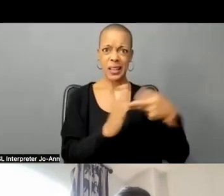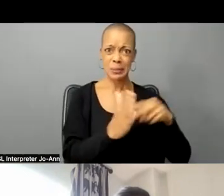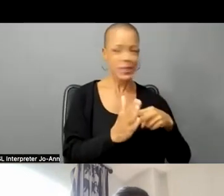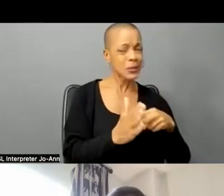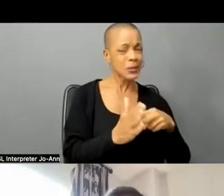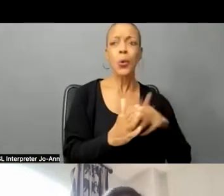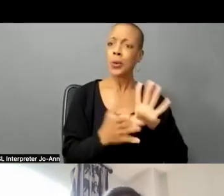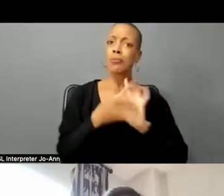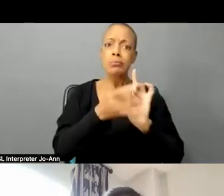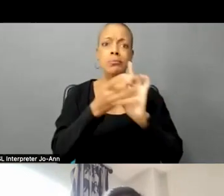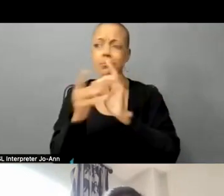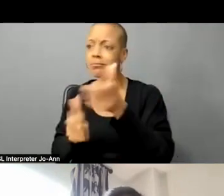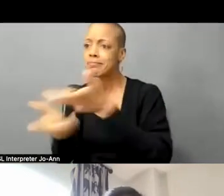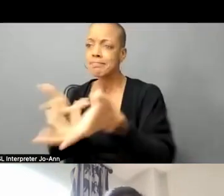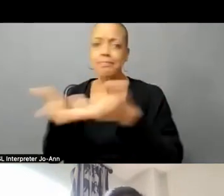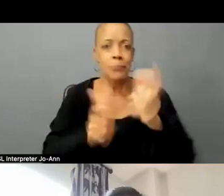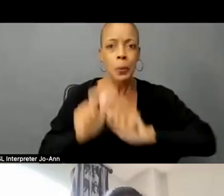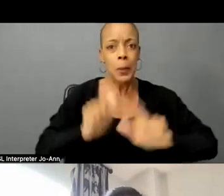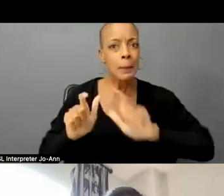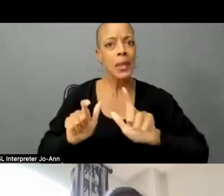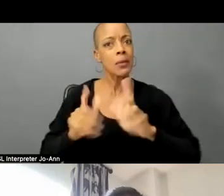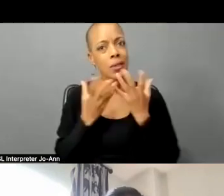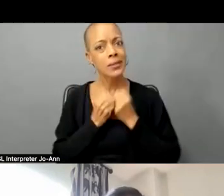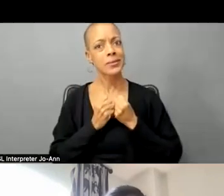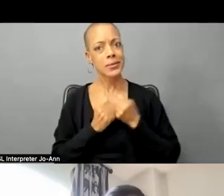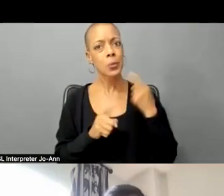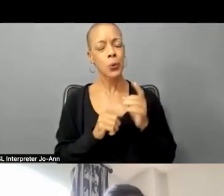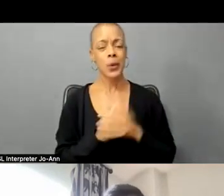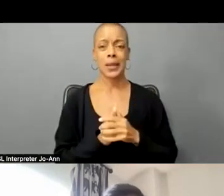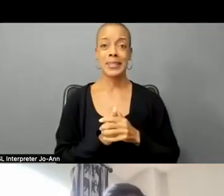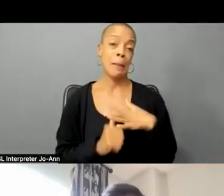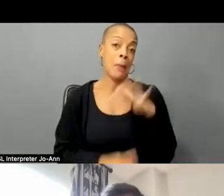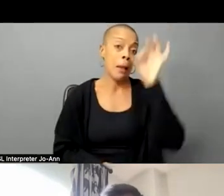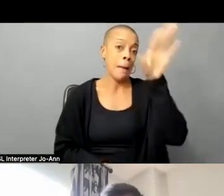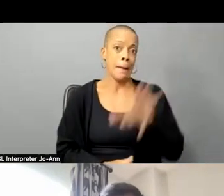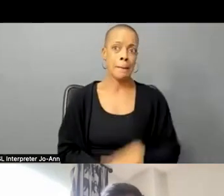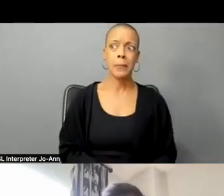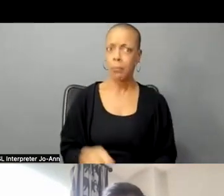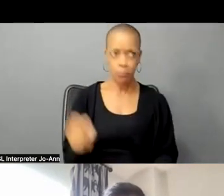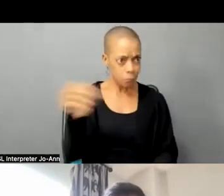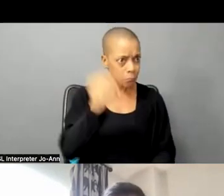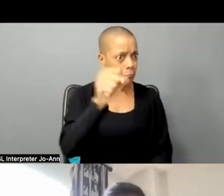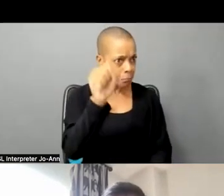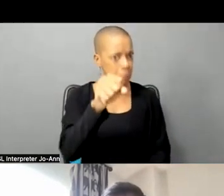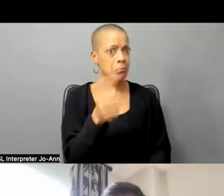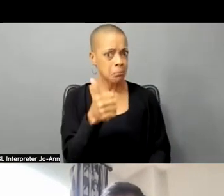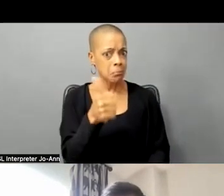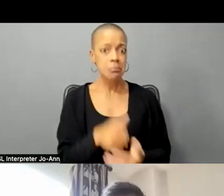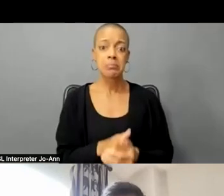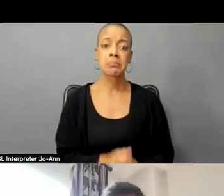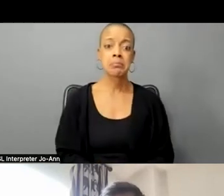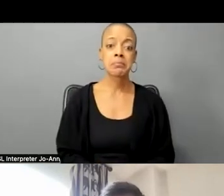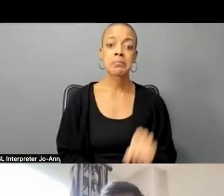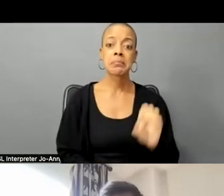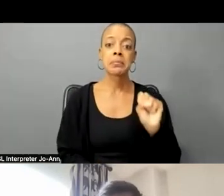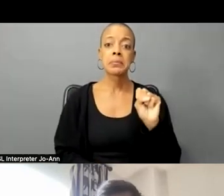So I think that's my thoughts on that. Yeah. Thank you. No, talk about it. That's all there. Shabina, I want to throw it to you,